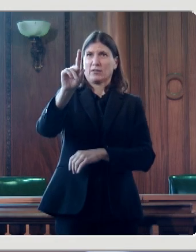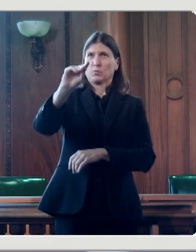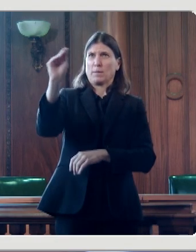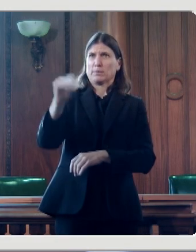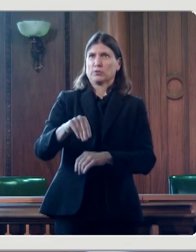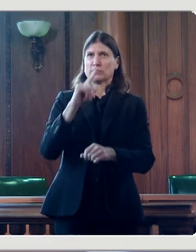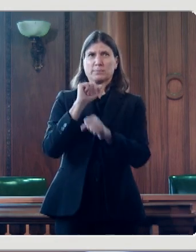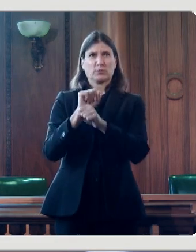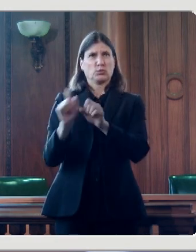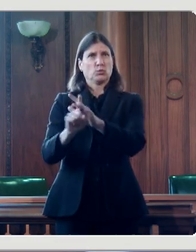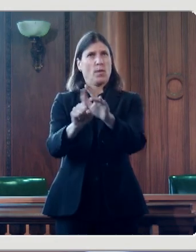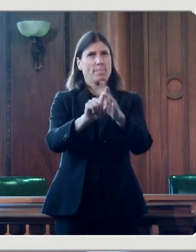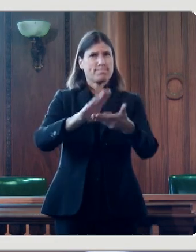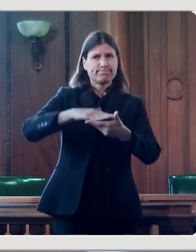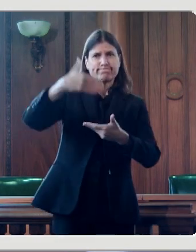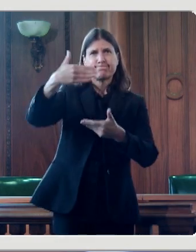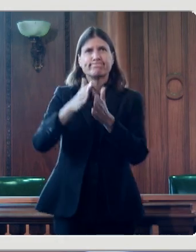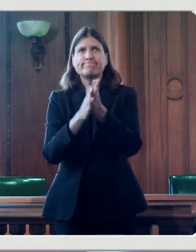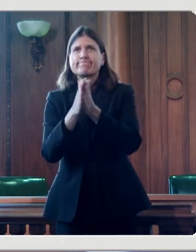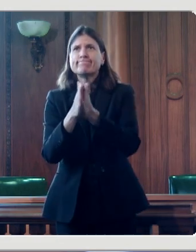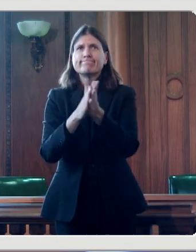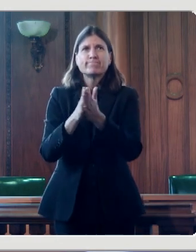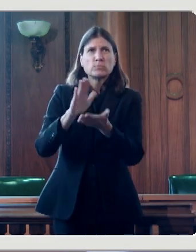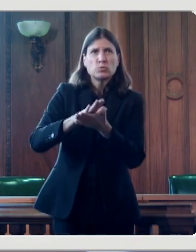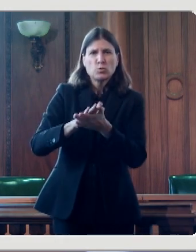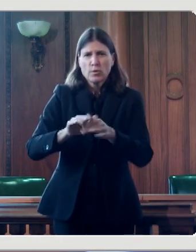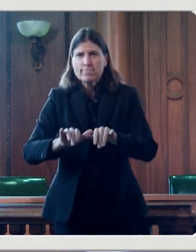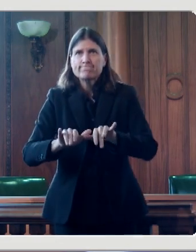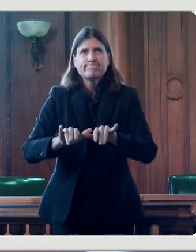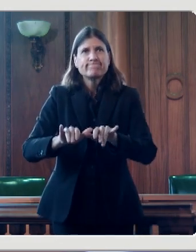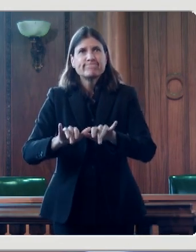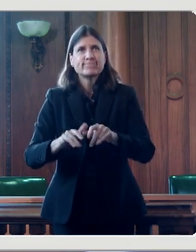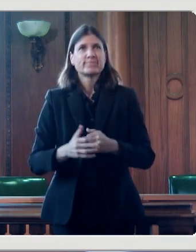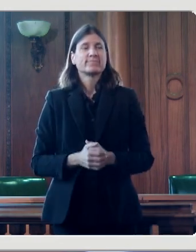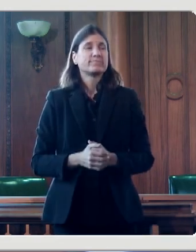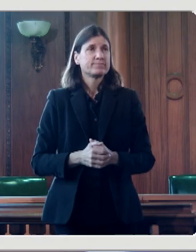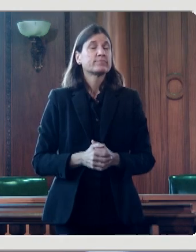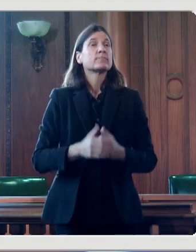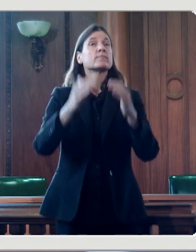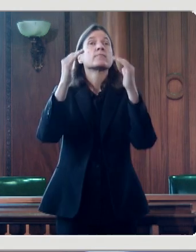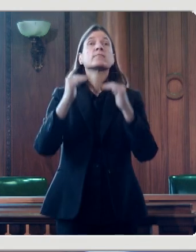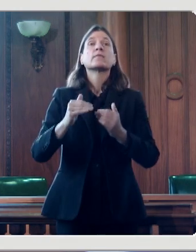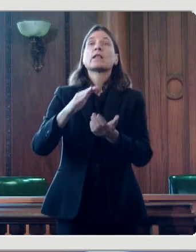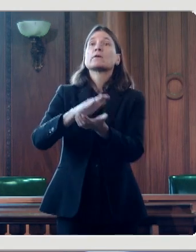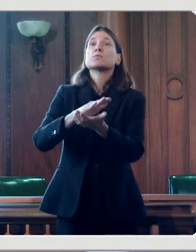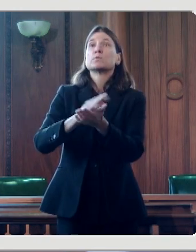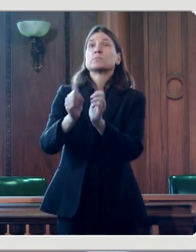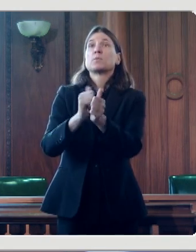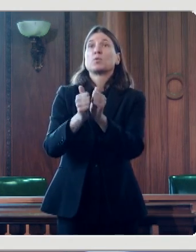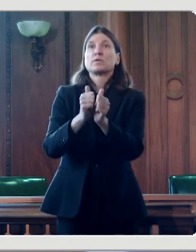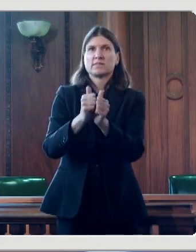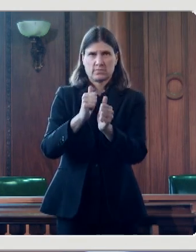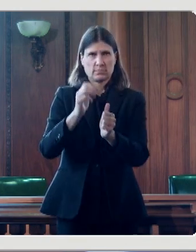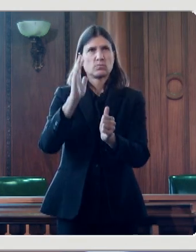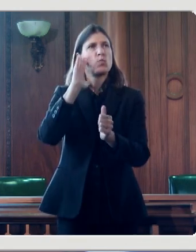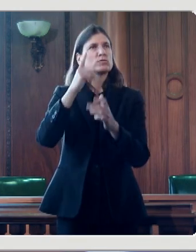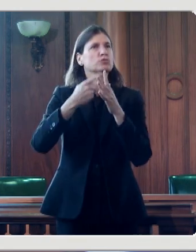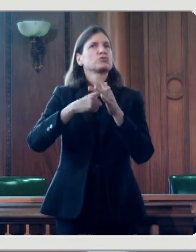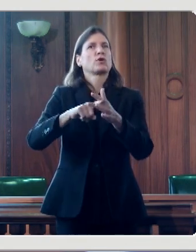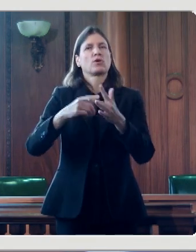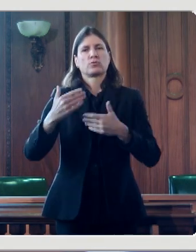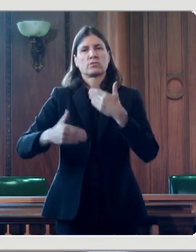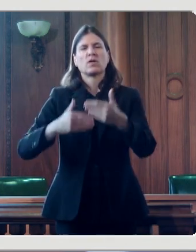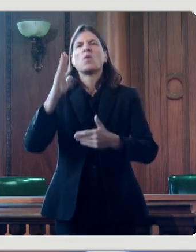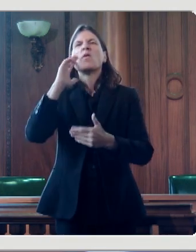DPW COVID-19, Director Signoli is down 2. Christmas trees will start picking up